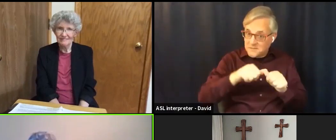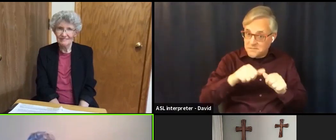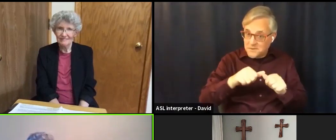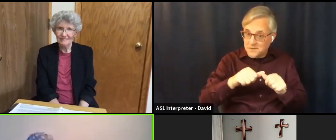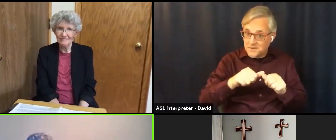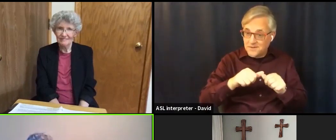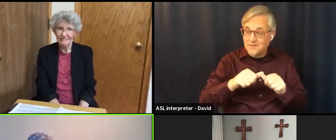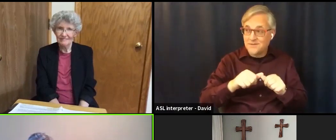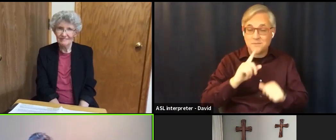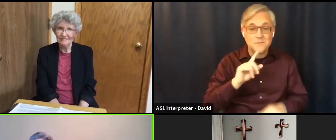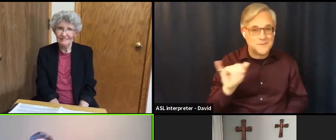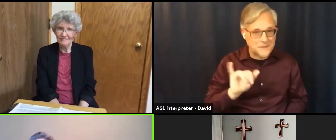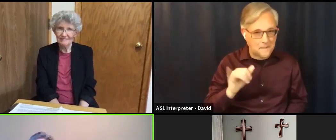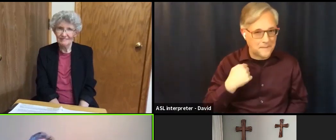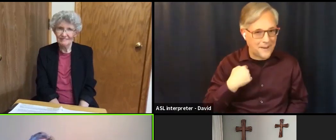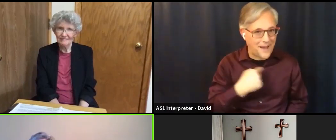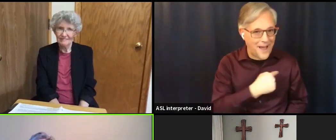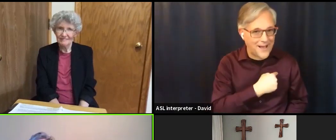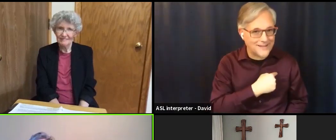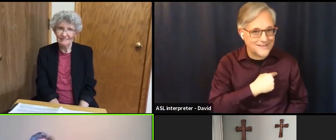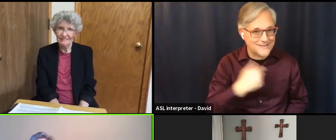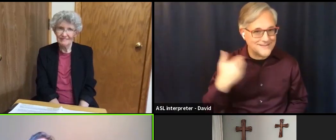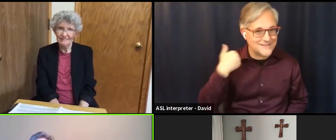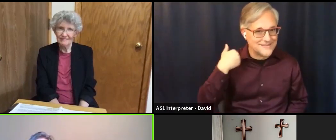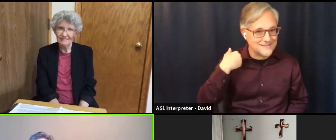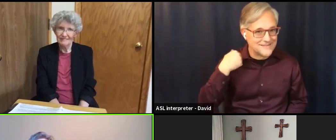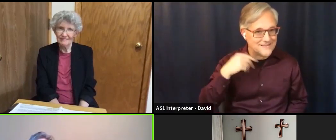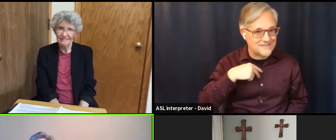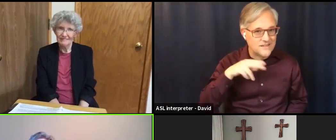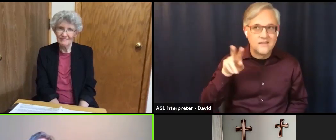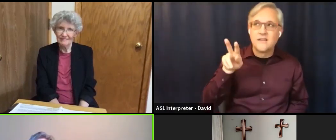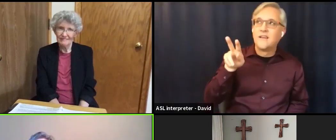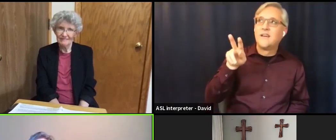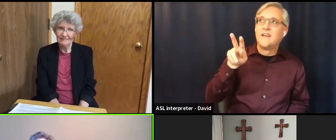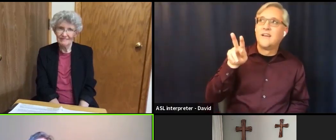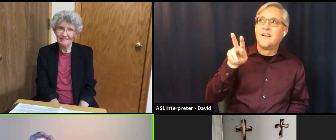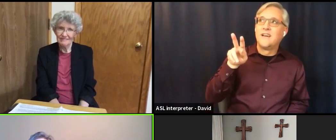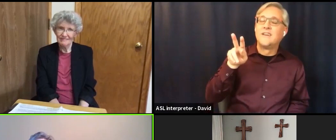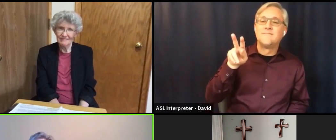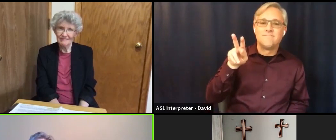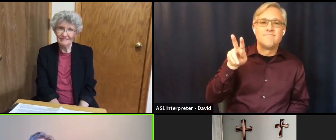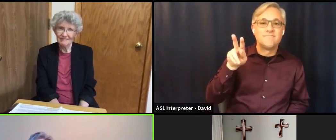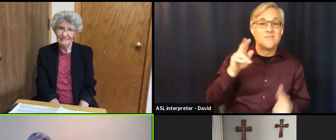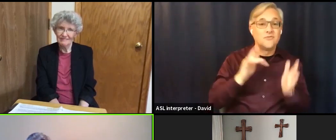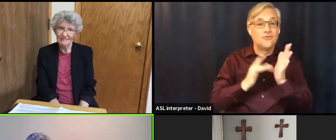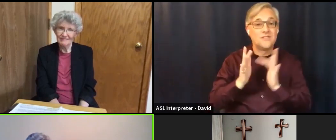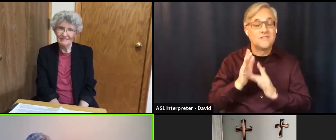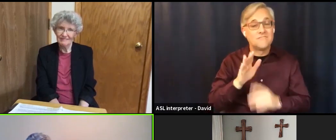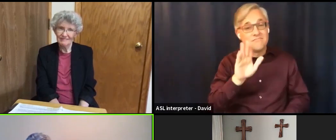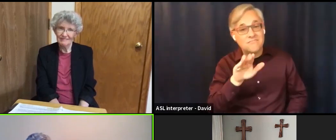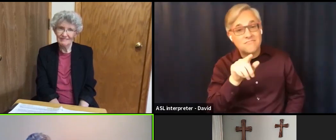really, that we are, in truth, community.